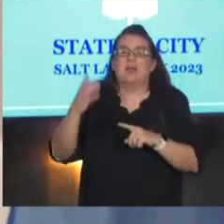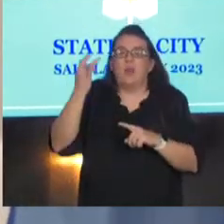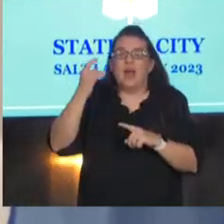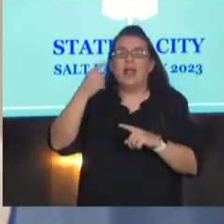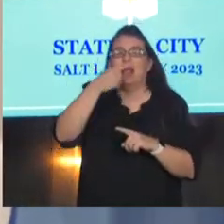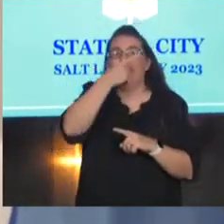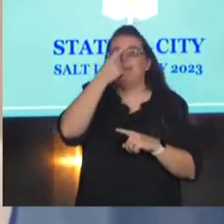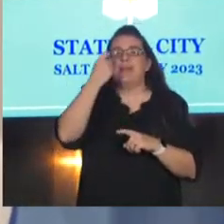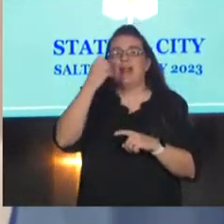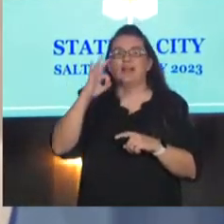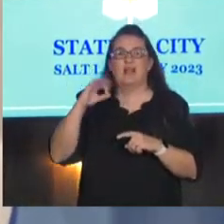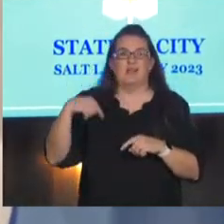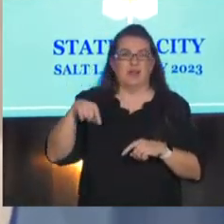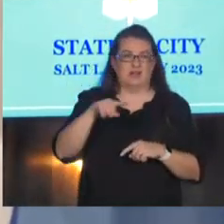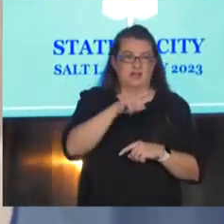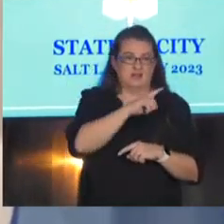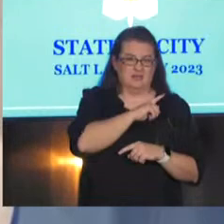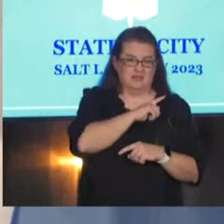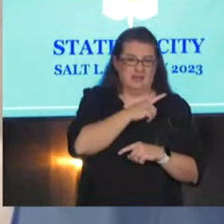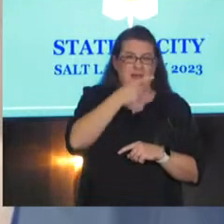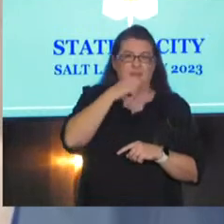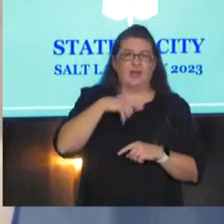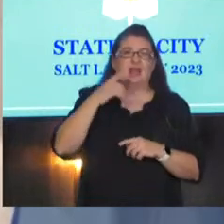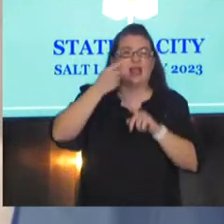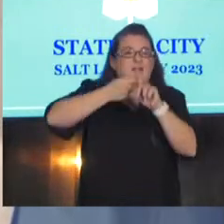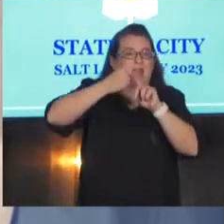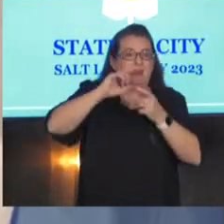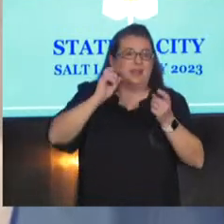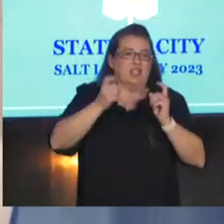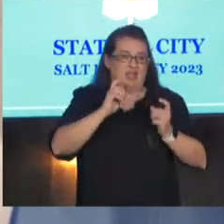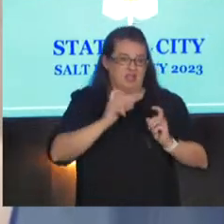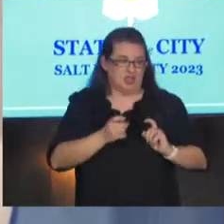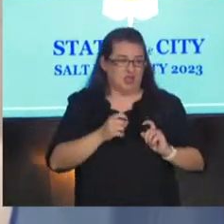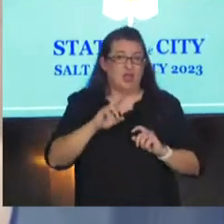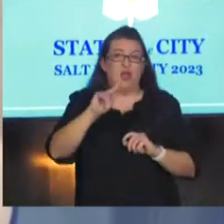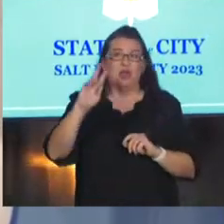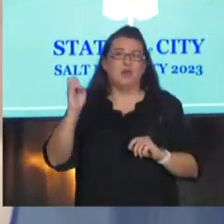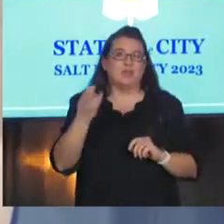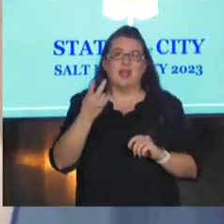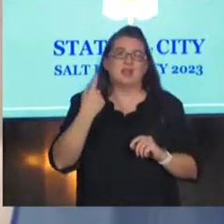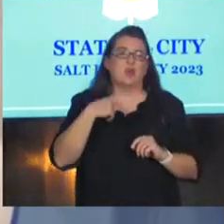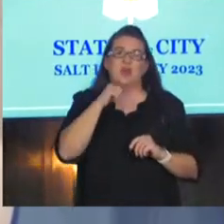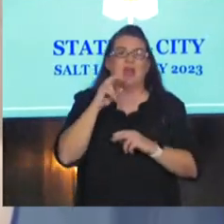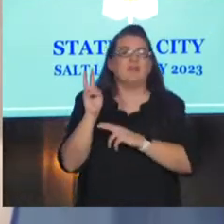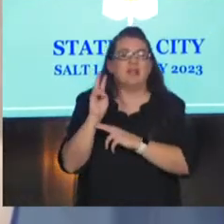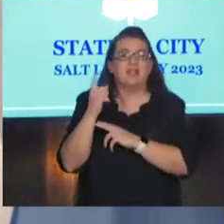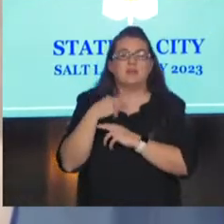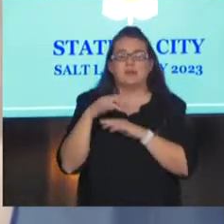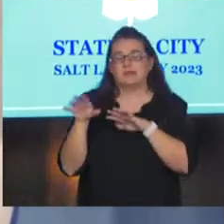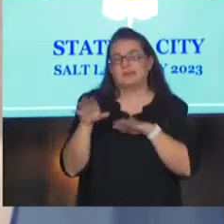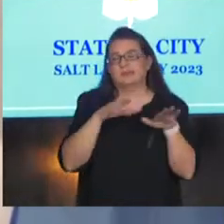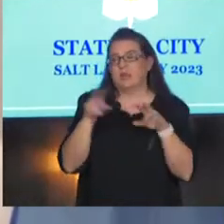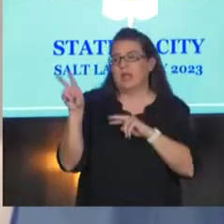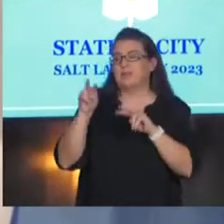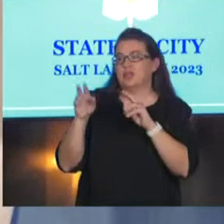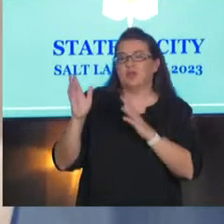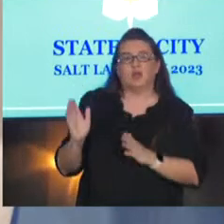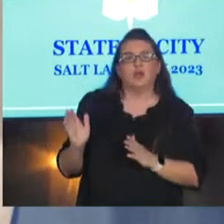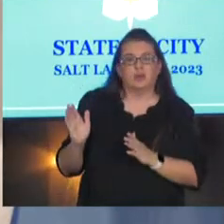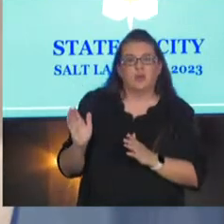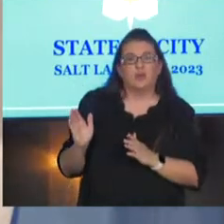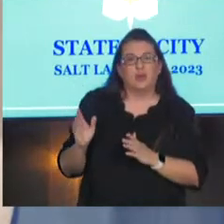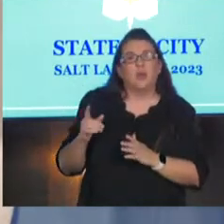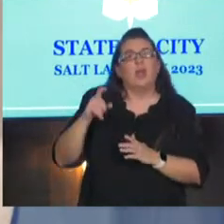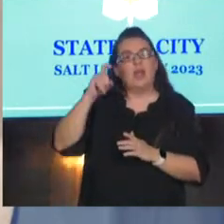because of us and because of climate change. Utahns are not victims or passive observers.